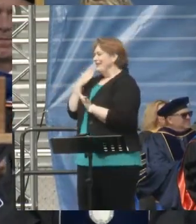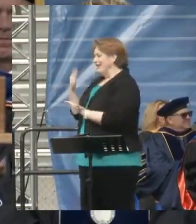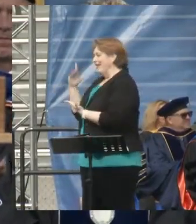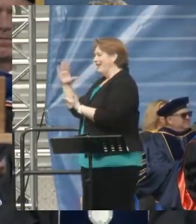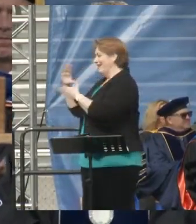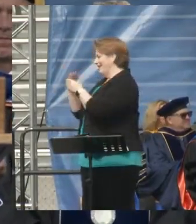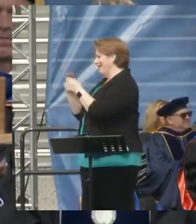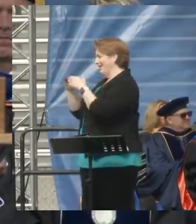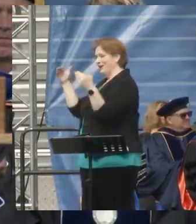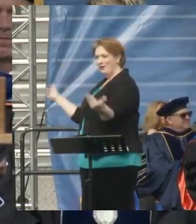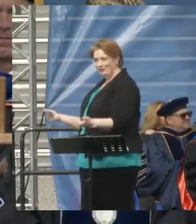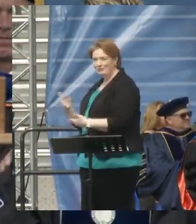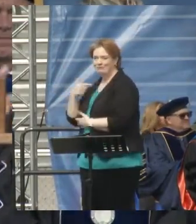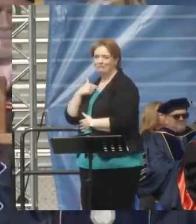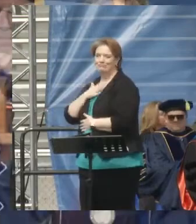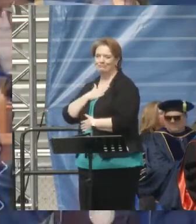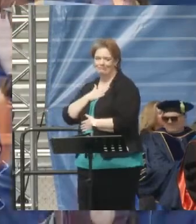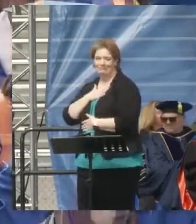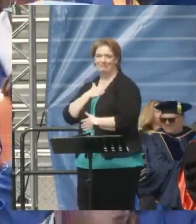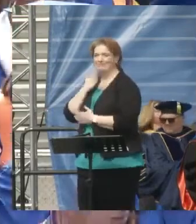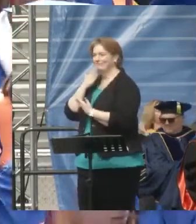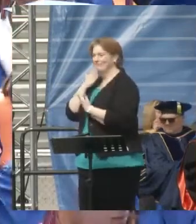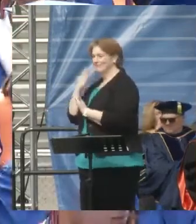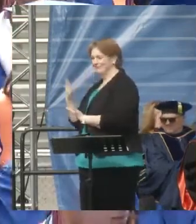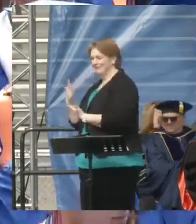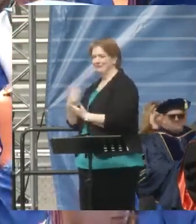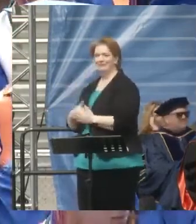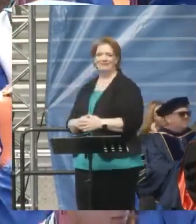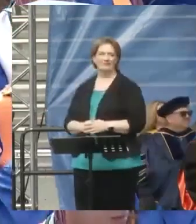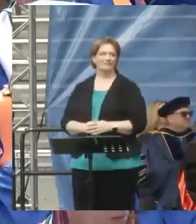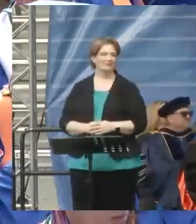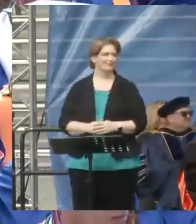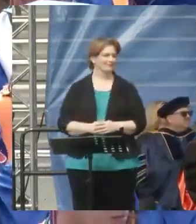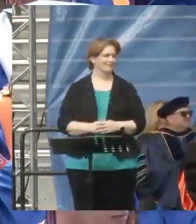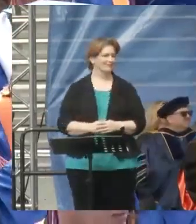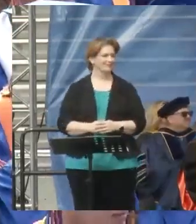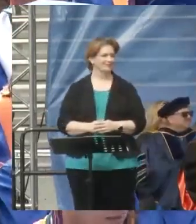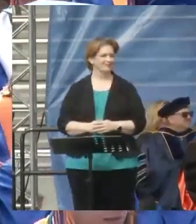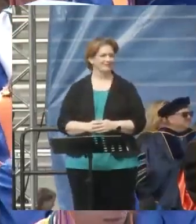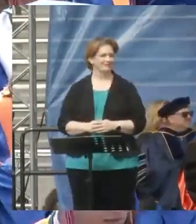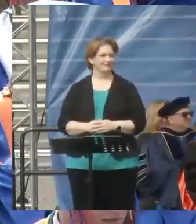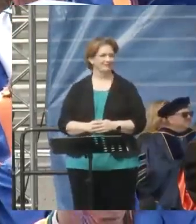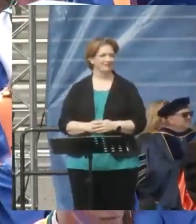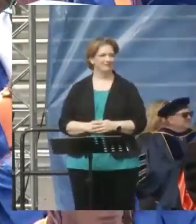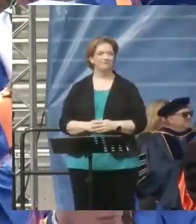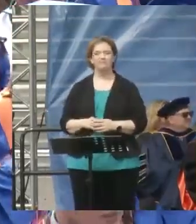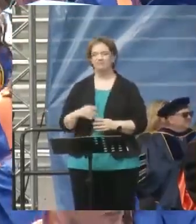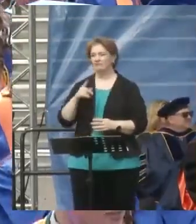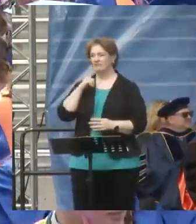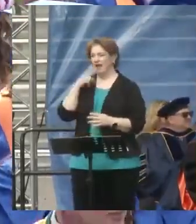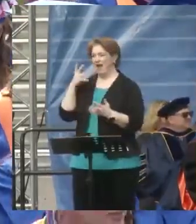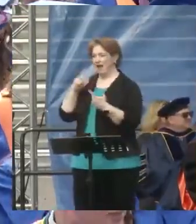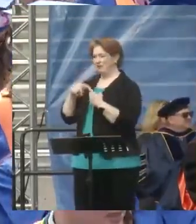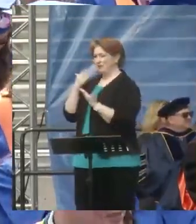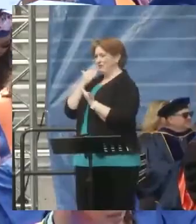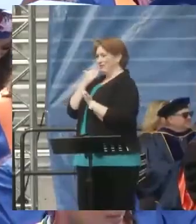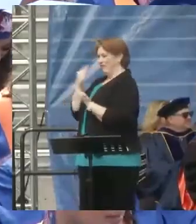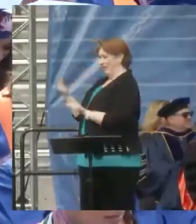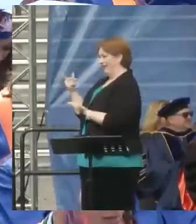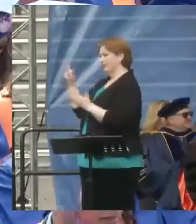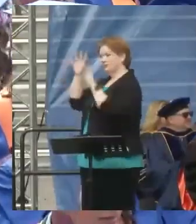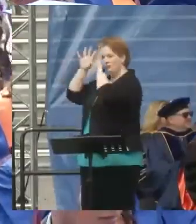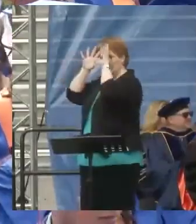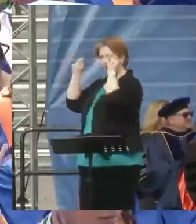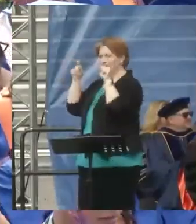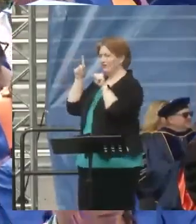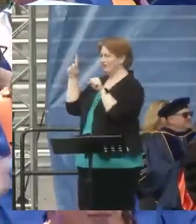kind introduction. Dr. Trump, I want to sincerely thank you for your partnership over